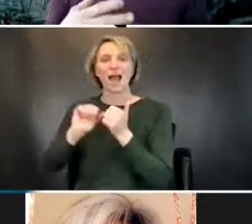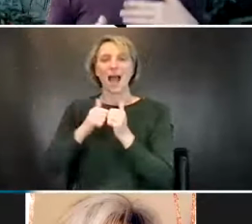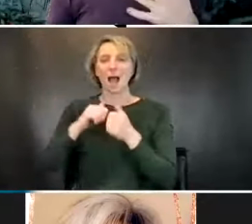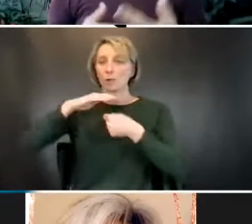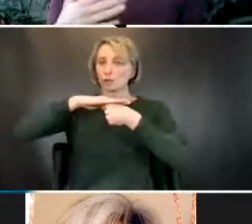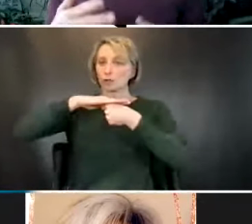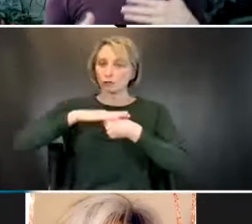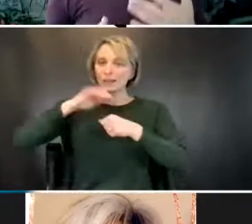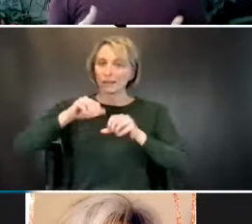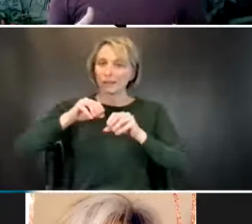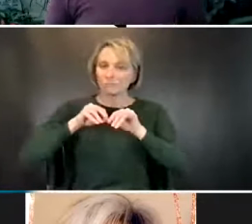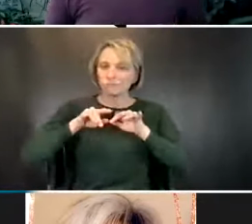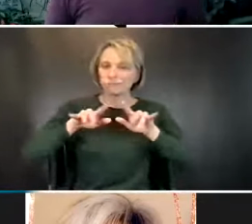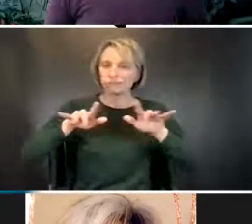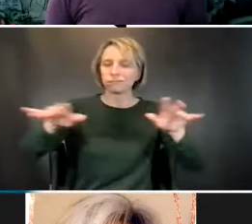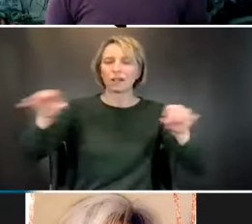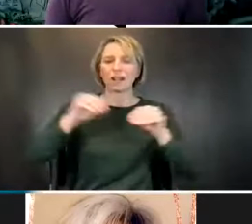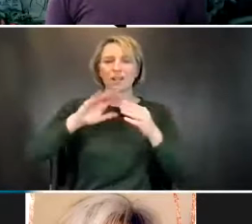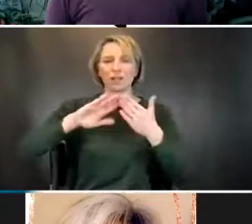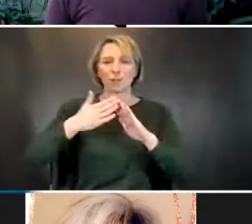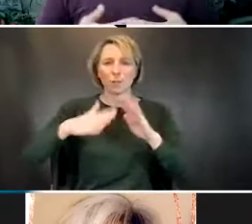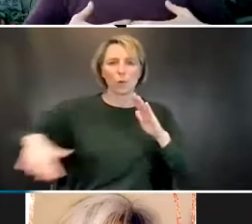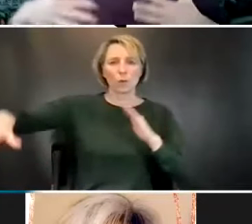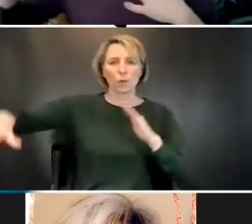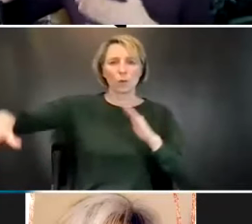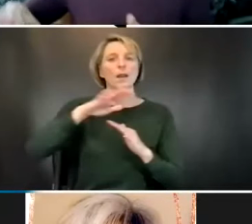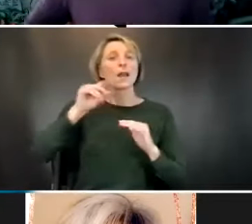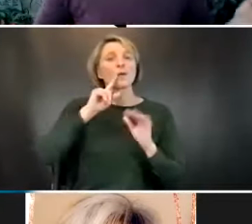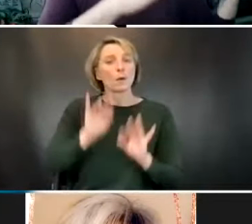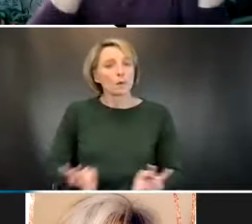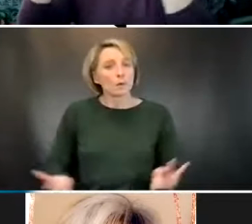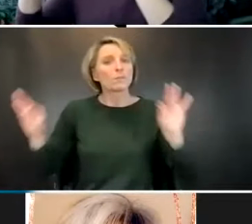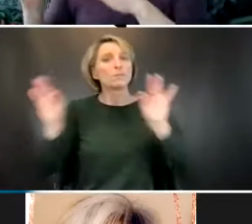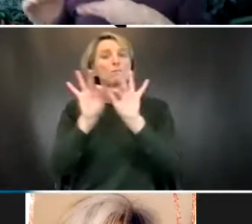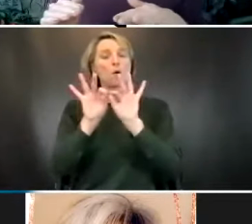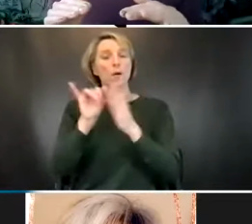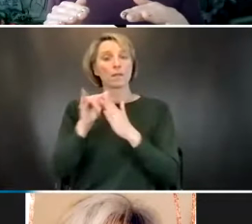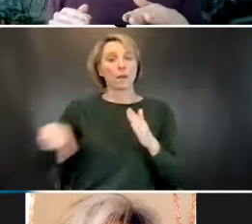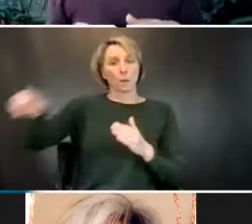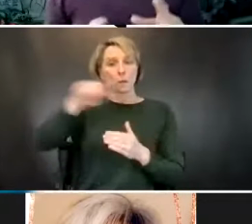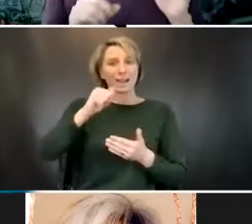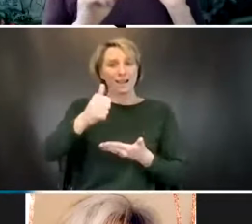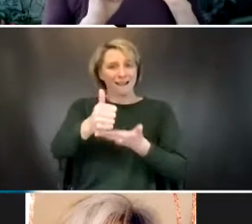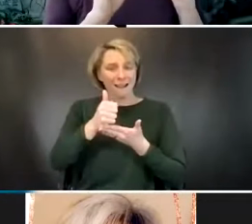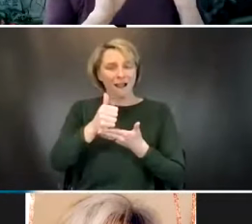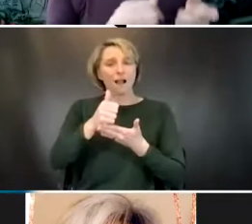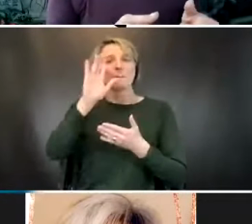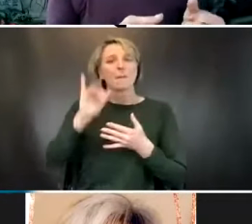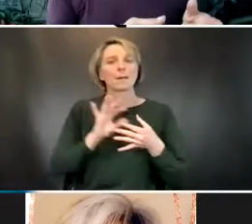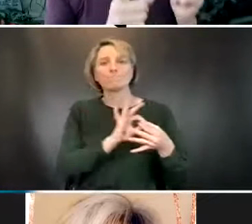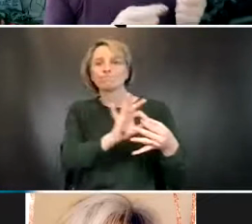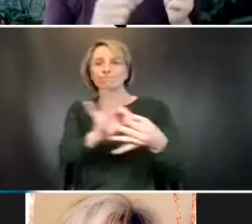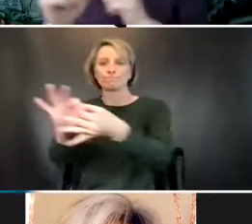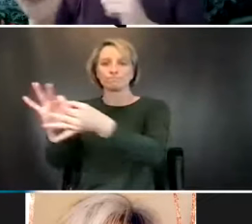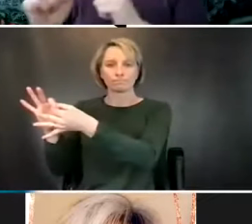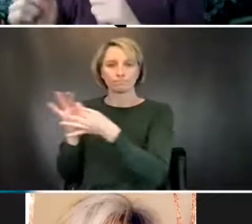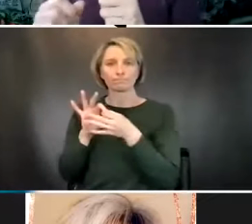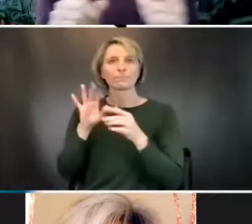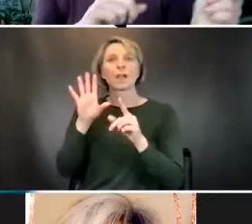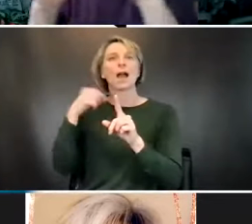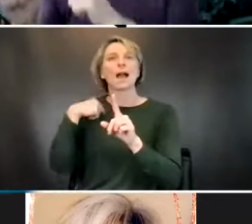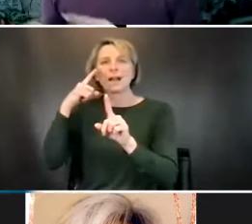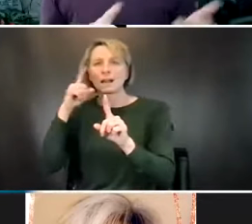and more ways that we can complete that stress response cycle. So there's a chat, and that may have a